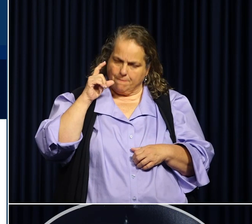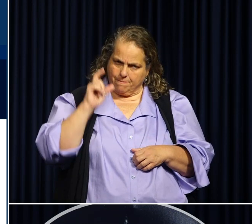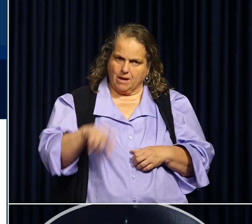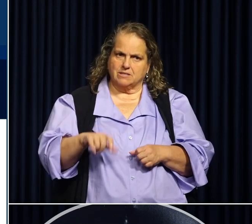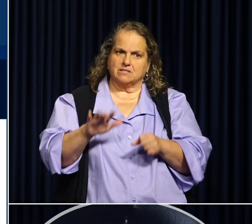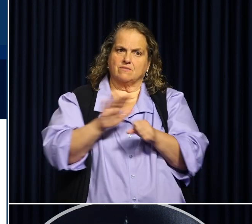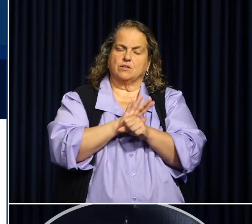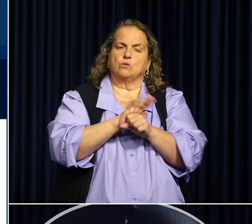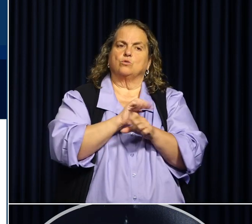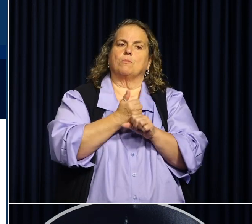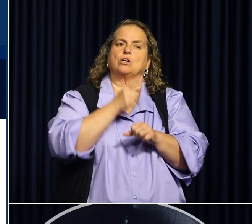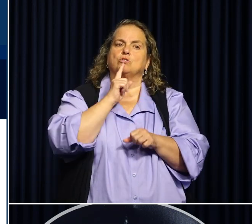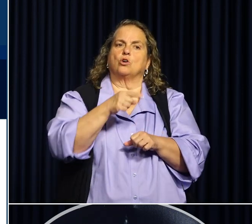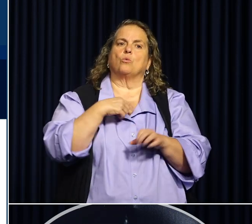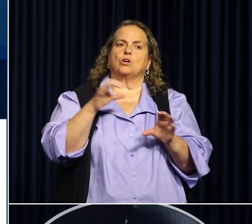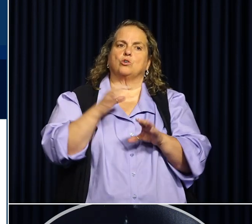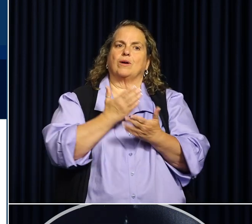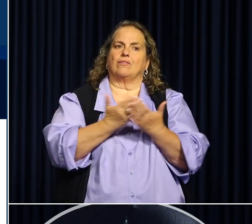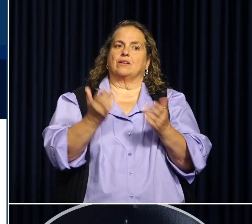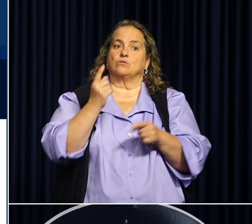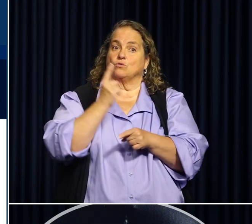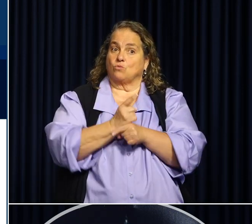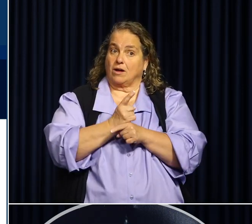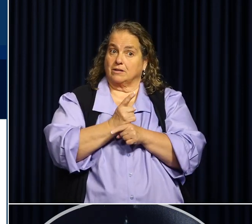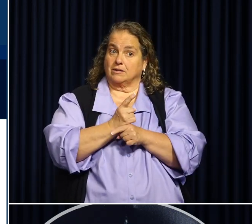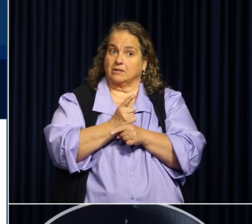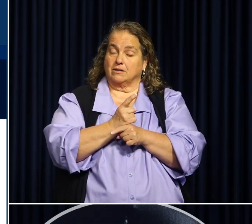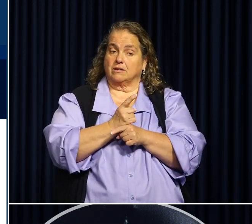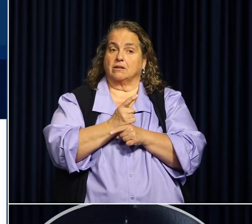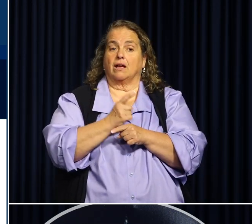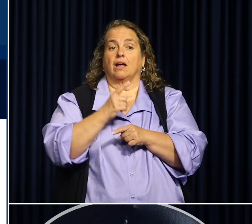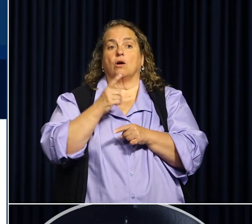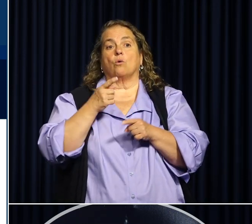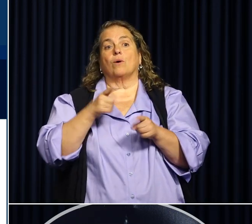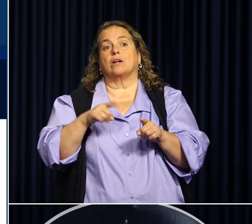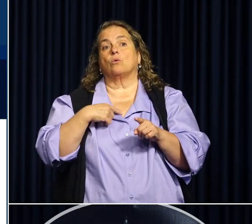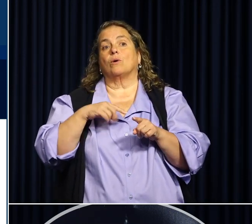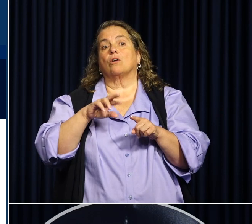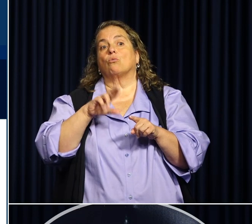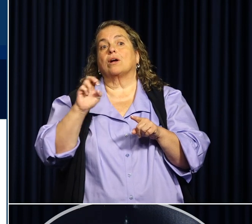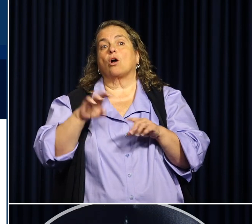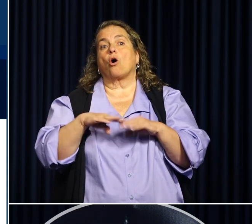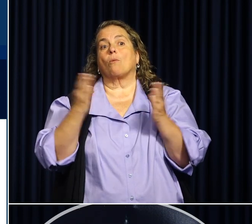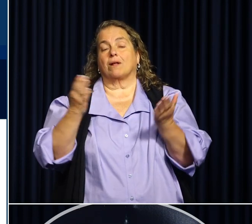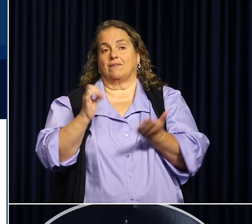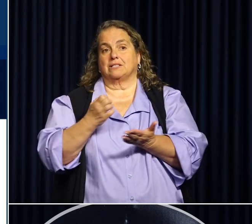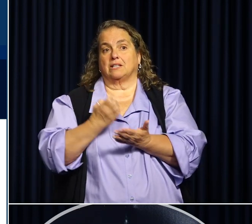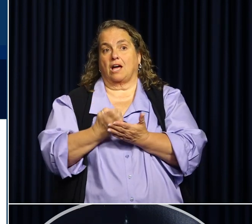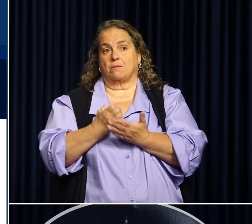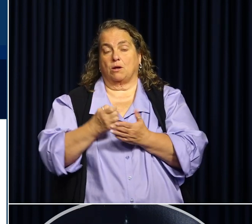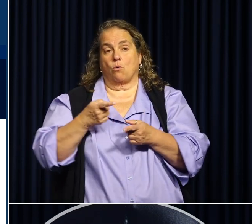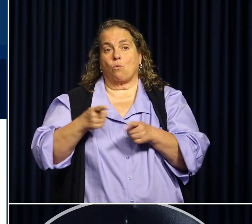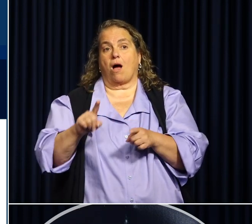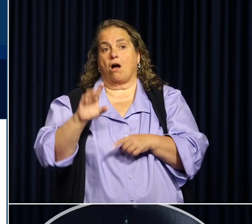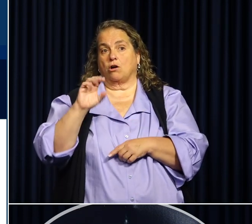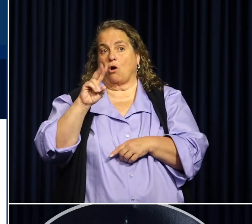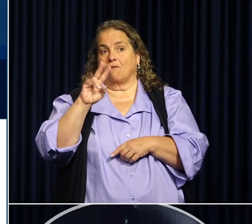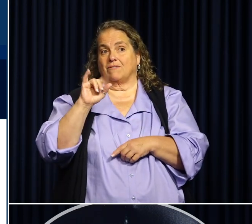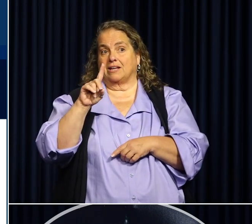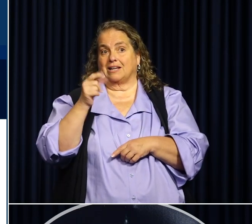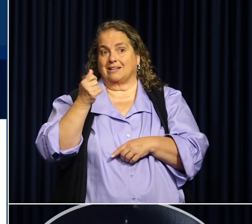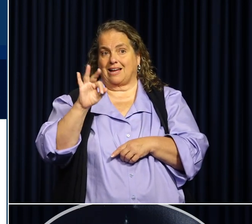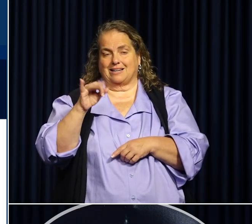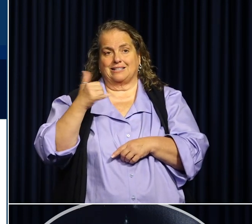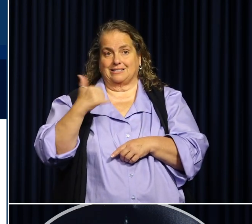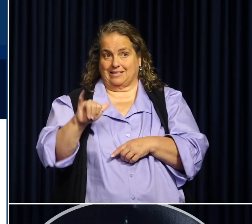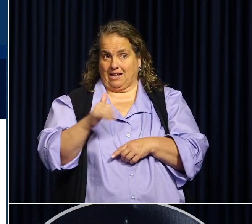to make sure we are doing things right but when reopening this economy while COVID-19 is still